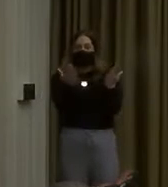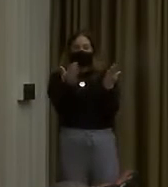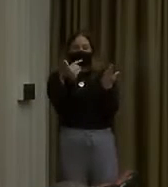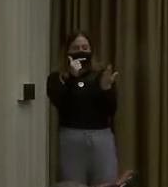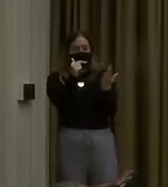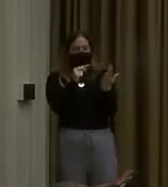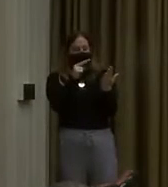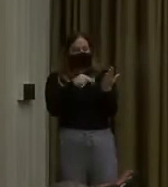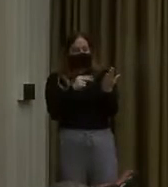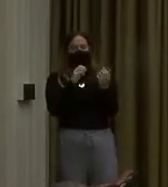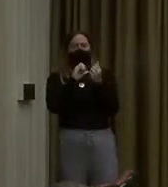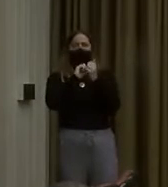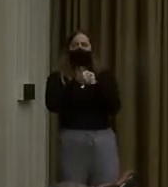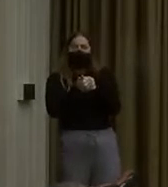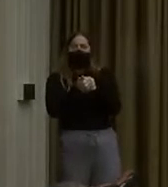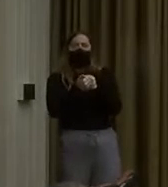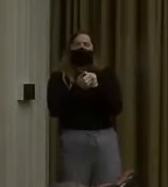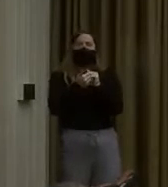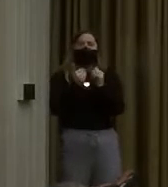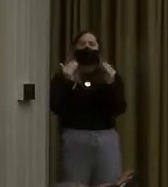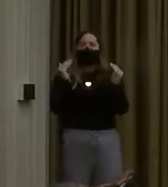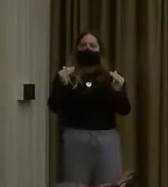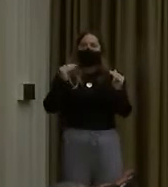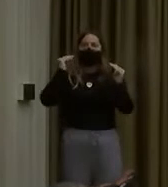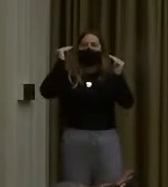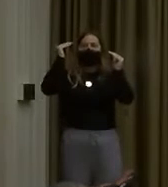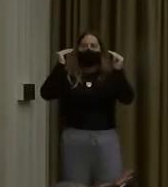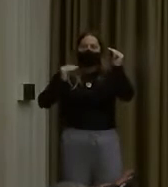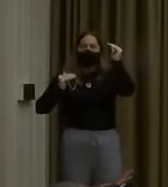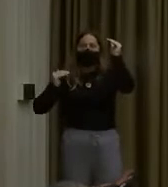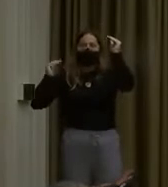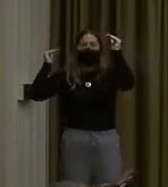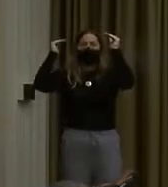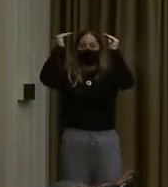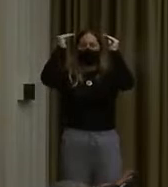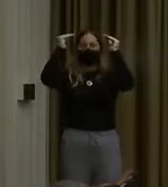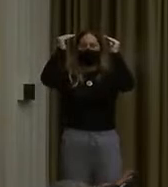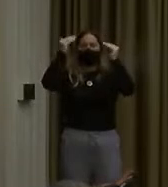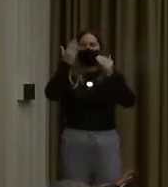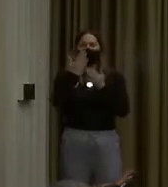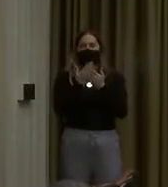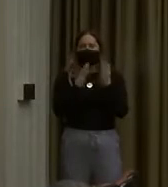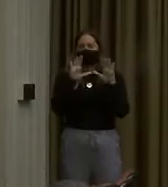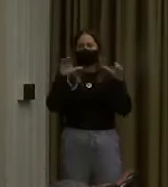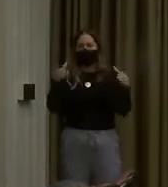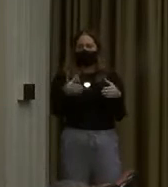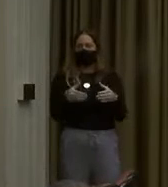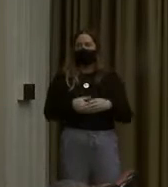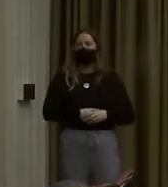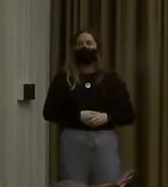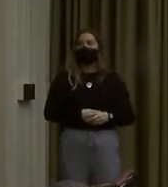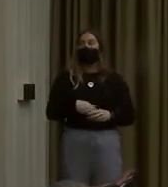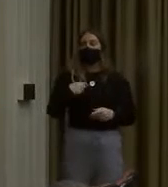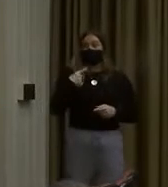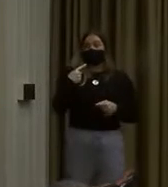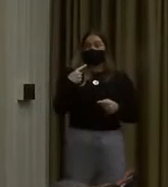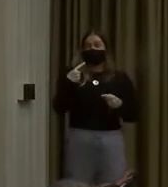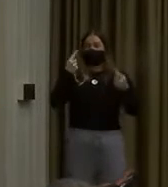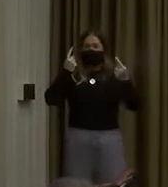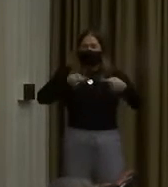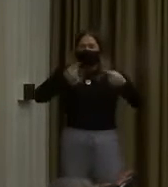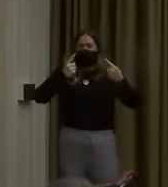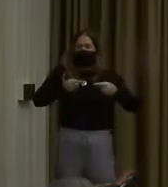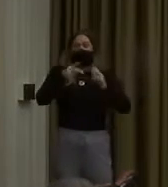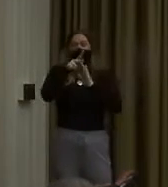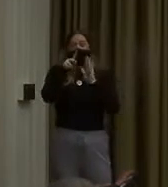correct this, for how to advance health equity and justice for these marginalized groups. Because I actually argue that only policy